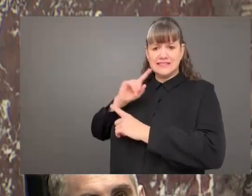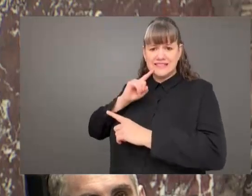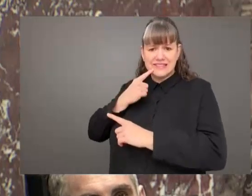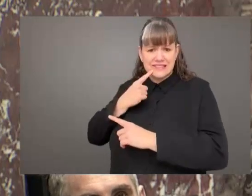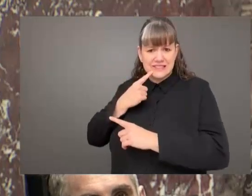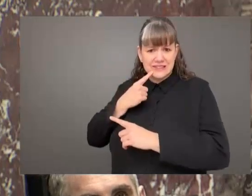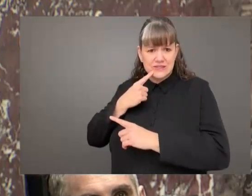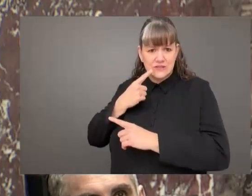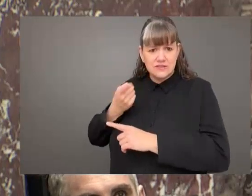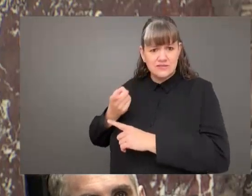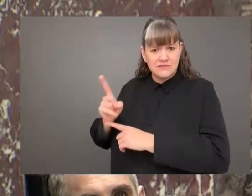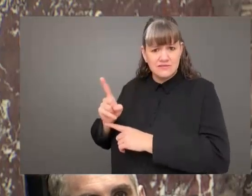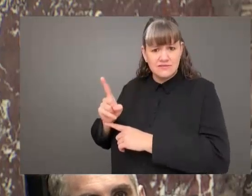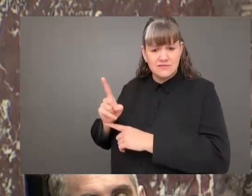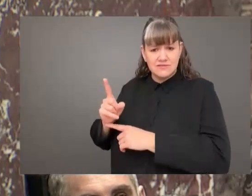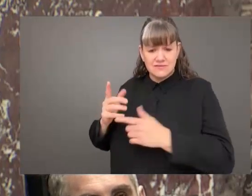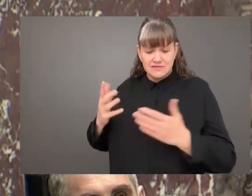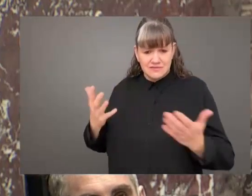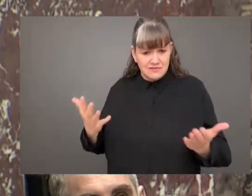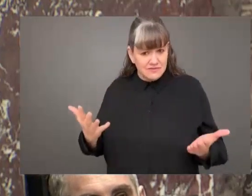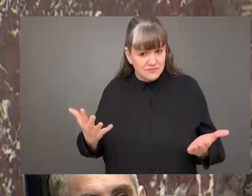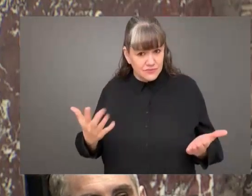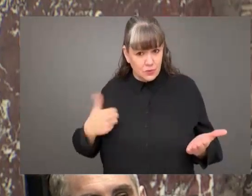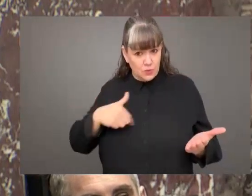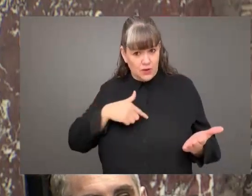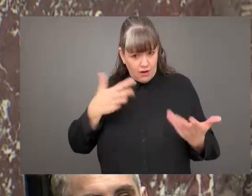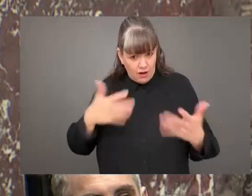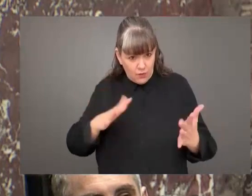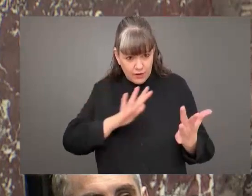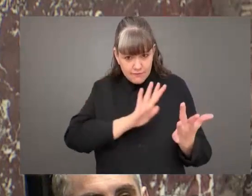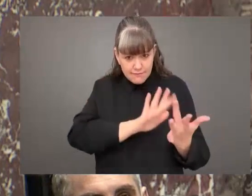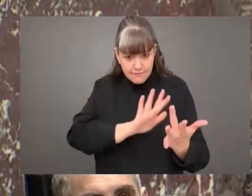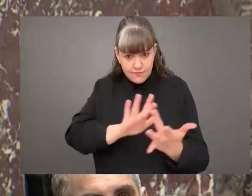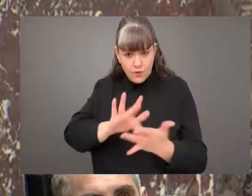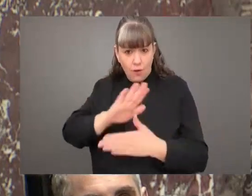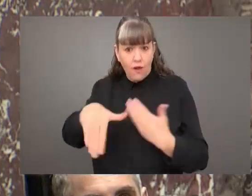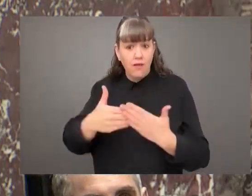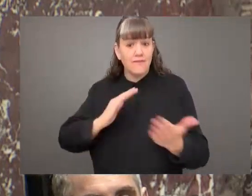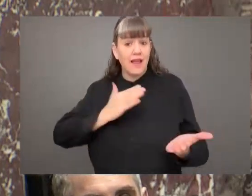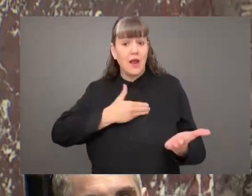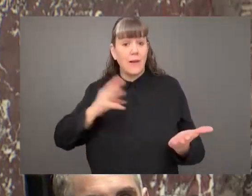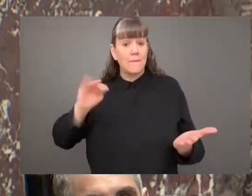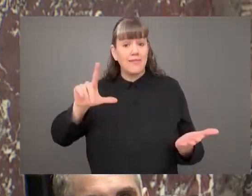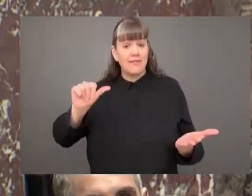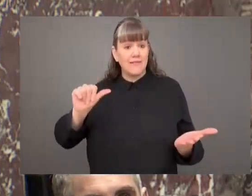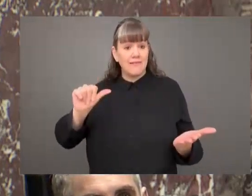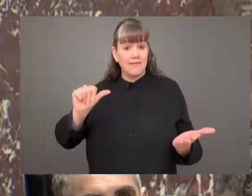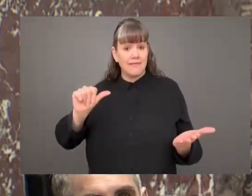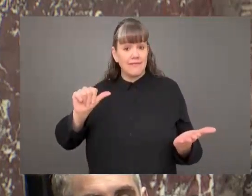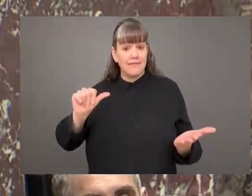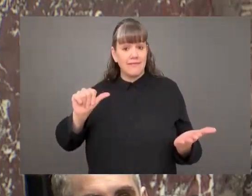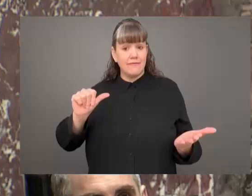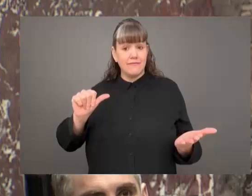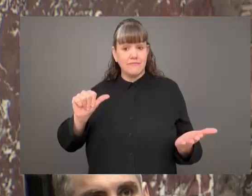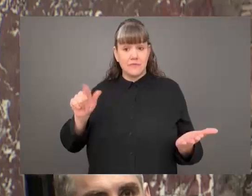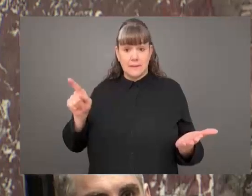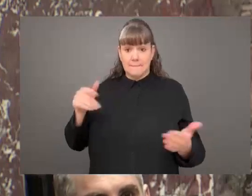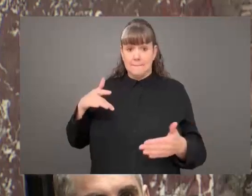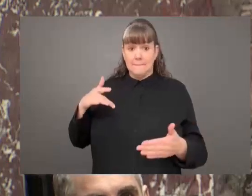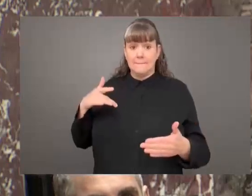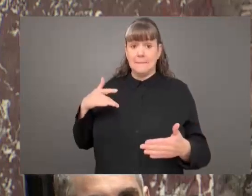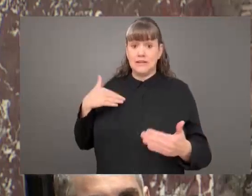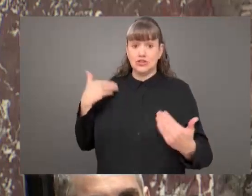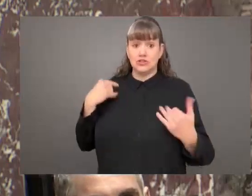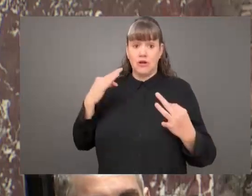House regarding the Minister of Tourism stating that he was asked directly for World Cup tickets. He said on April 8th,